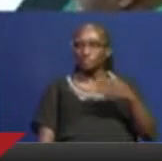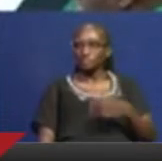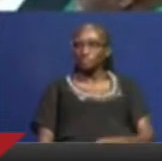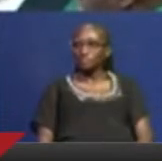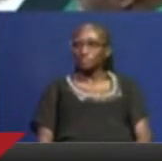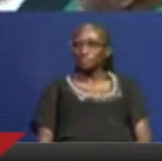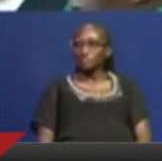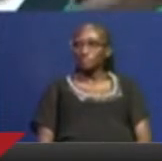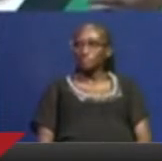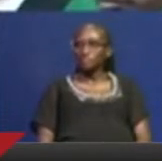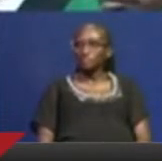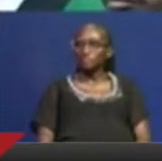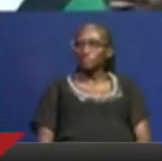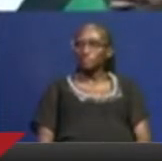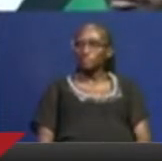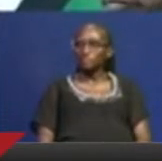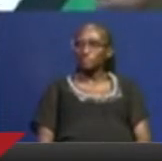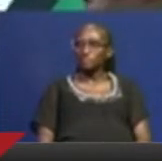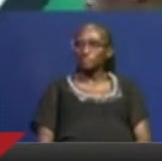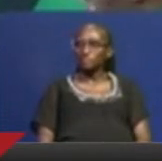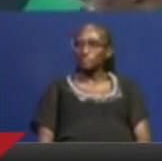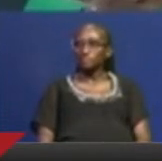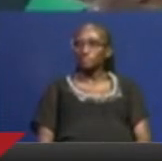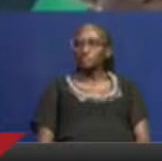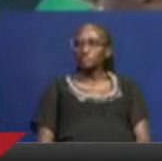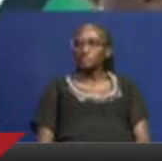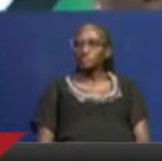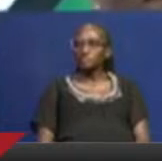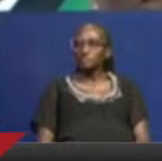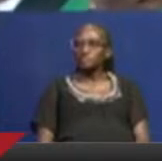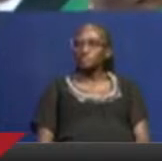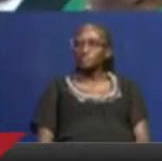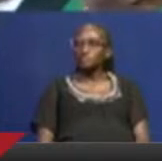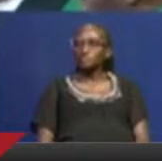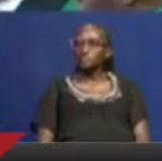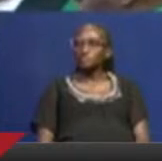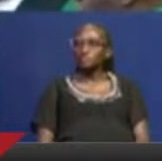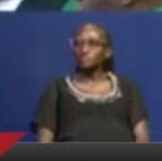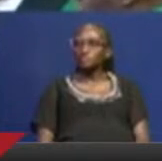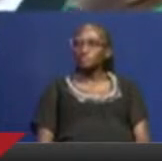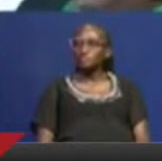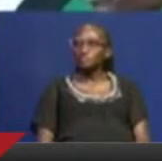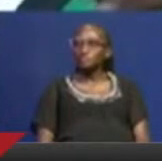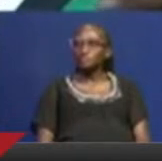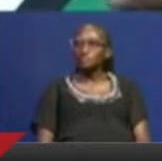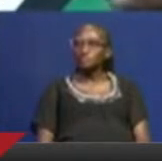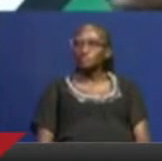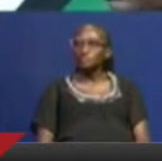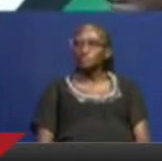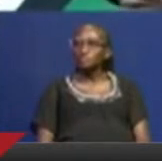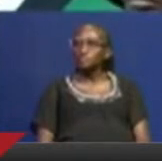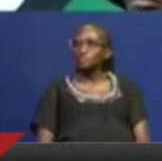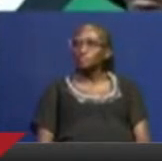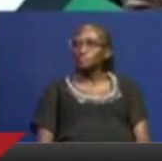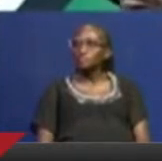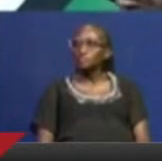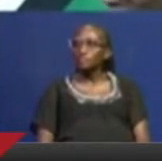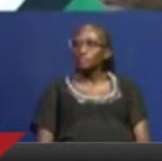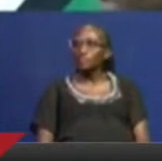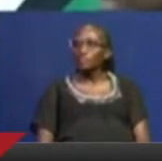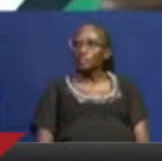Lurambi Titus Hamala Mukwana. Okay. Jafet Titi Kareke Mbuki Mara.